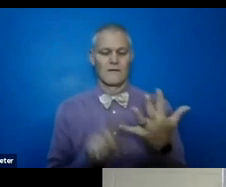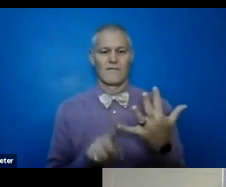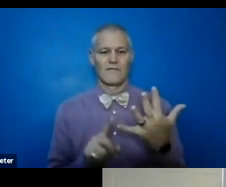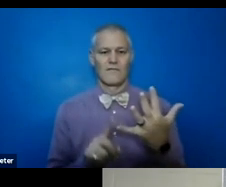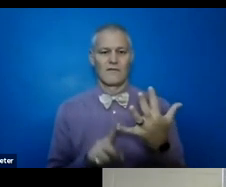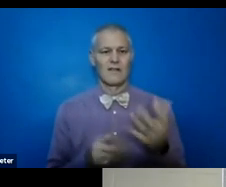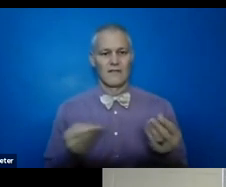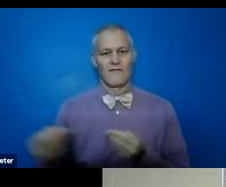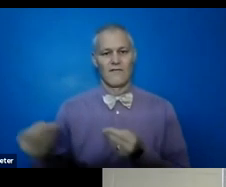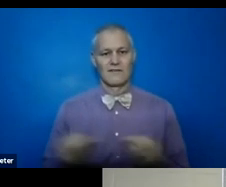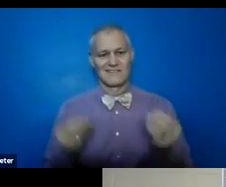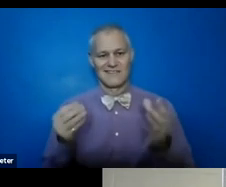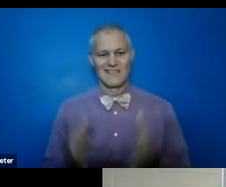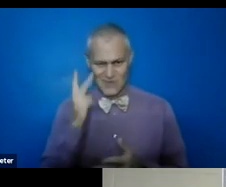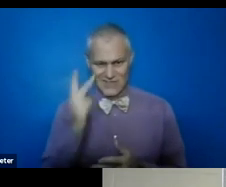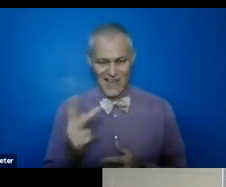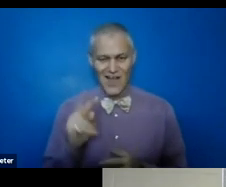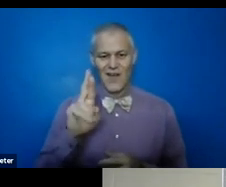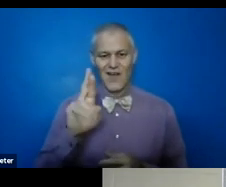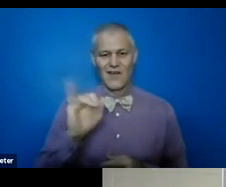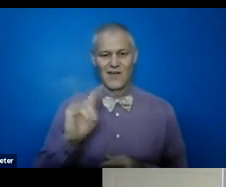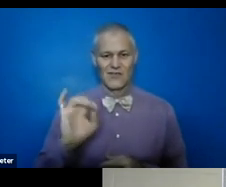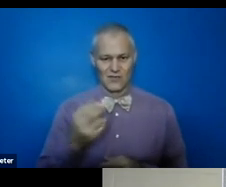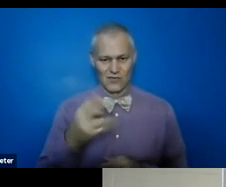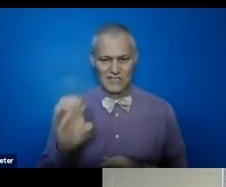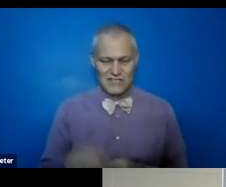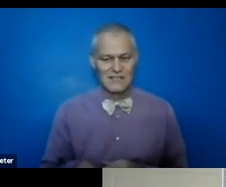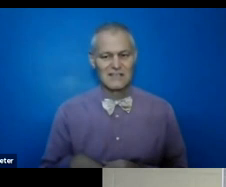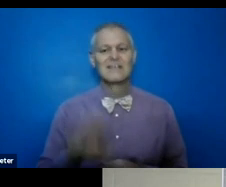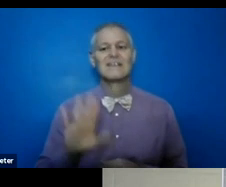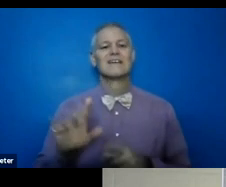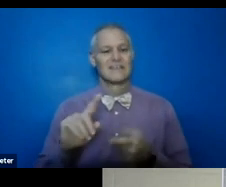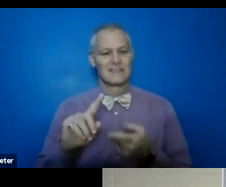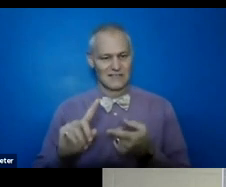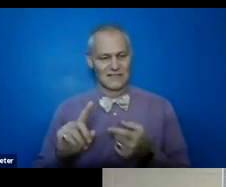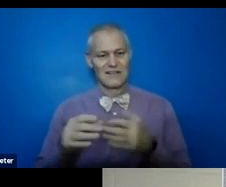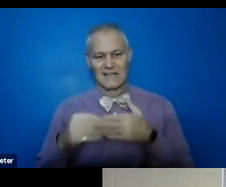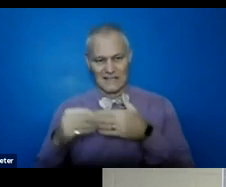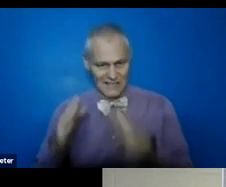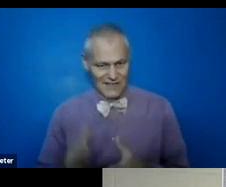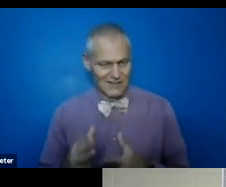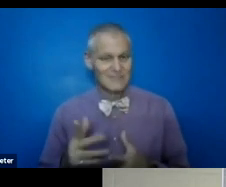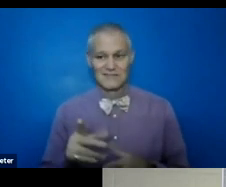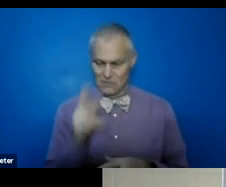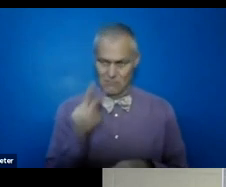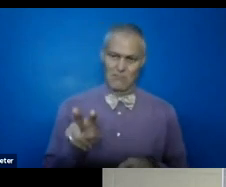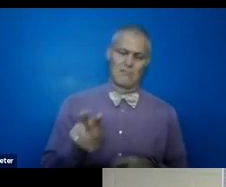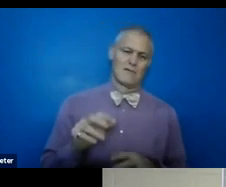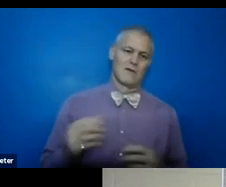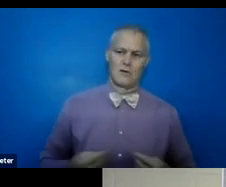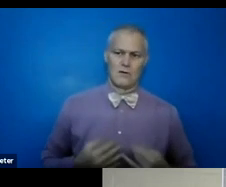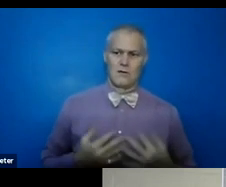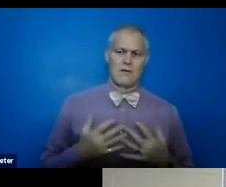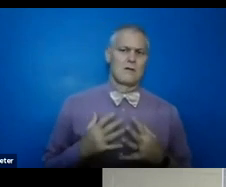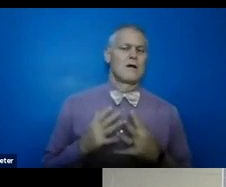facilitator themselves. You saw how like compelling Richie and his teammates were in the film if you watched it, and that, like the facilitator having